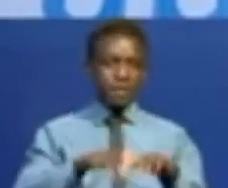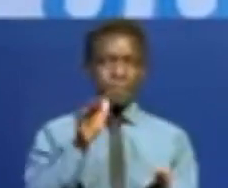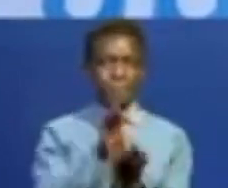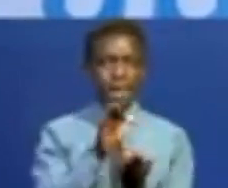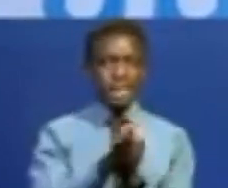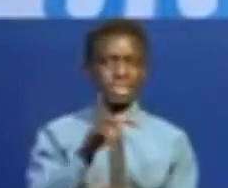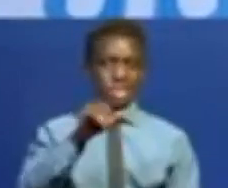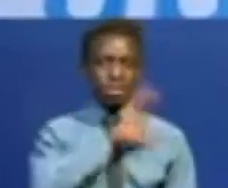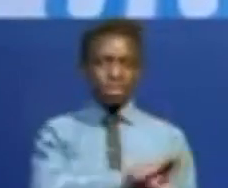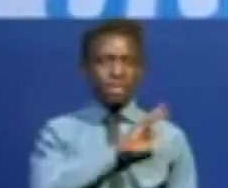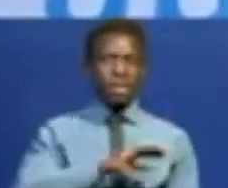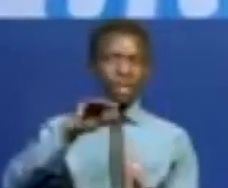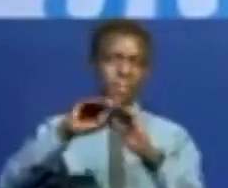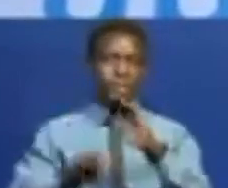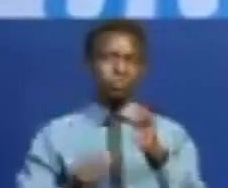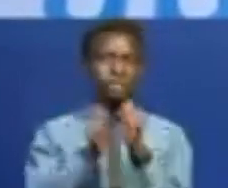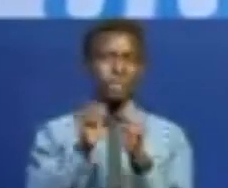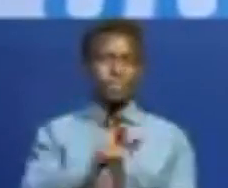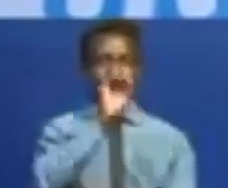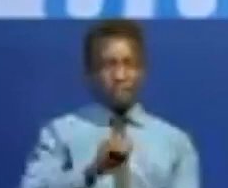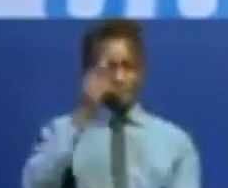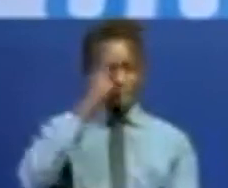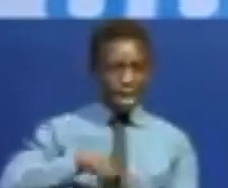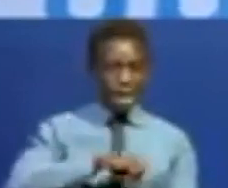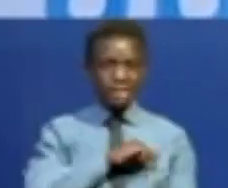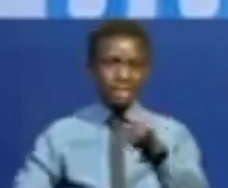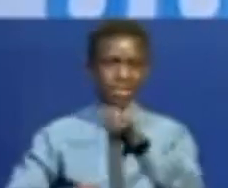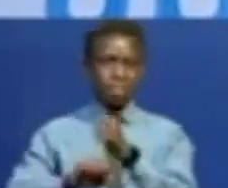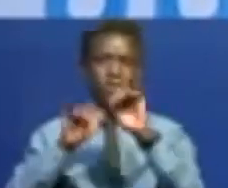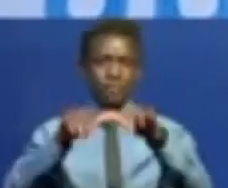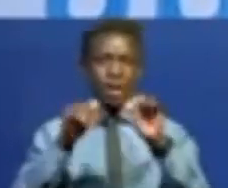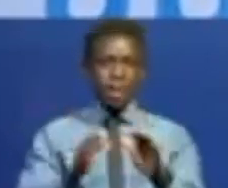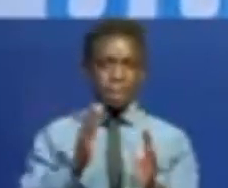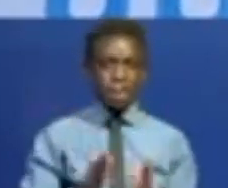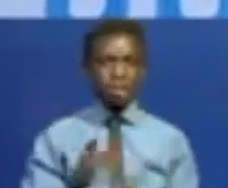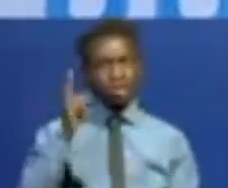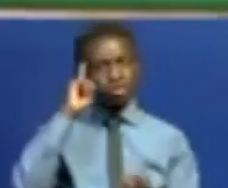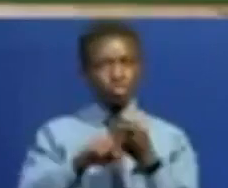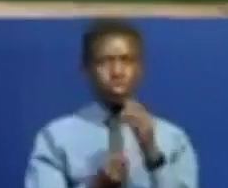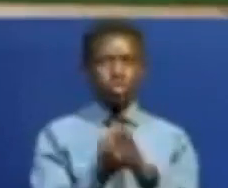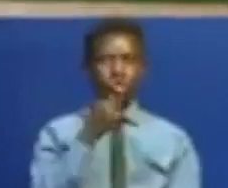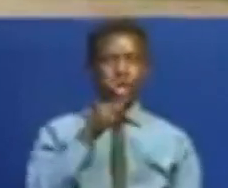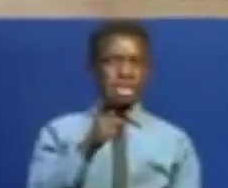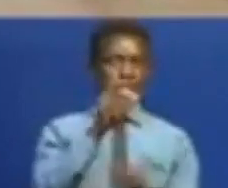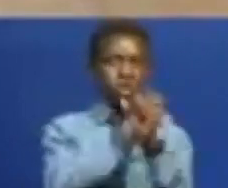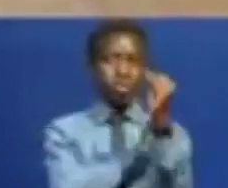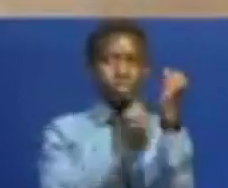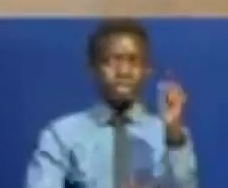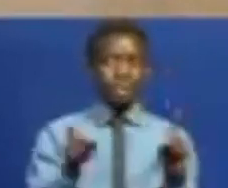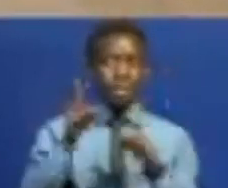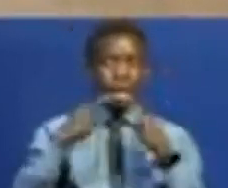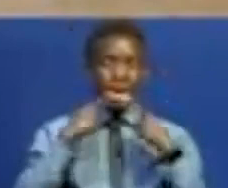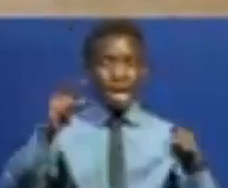below 10% for us to be able to support our farmers to grow these seasonal crops. He also announced the